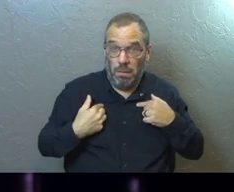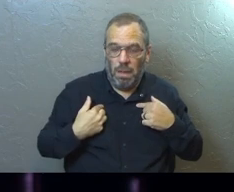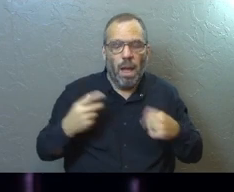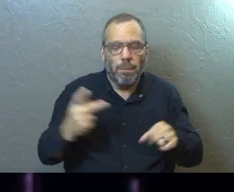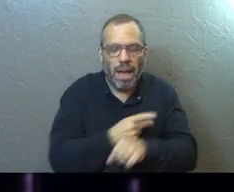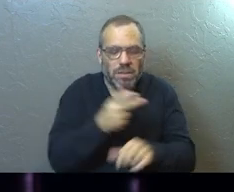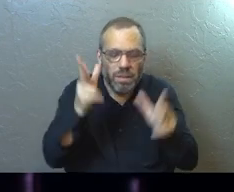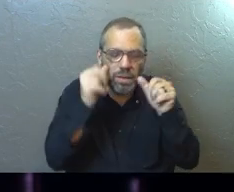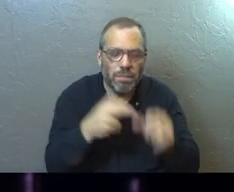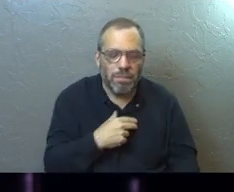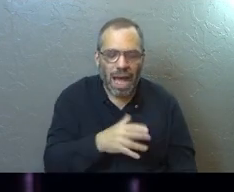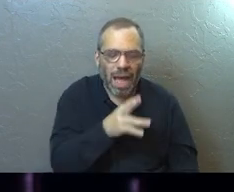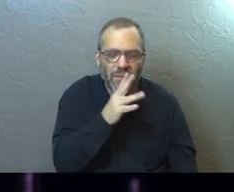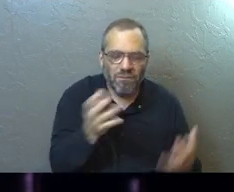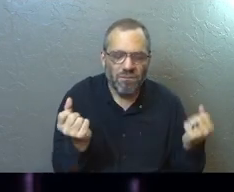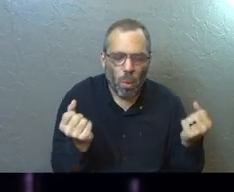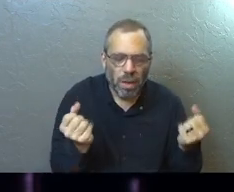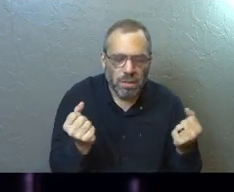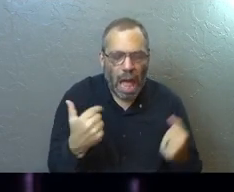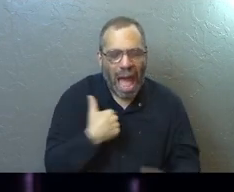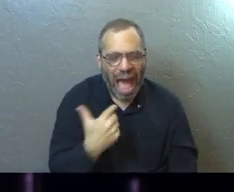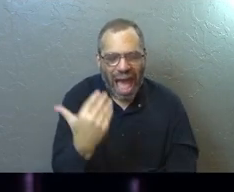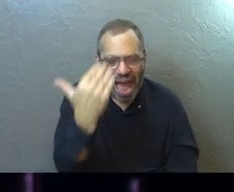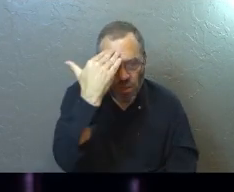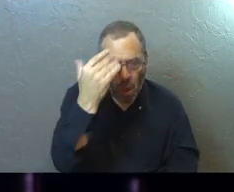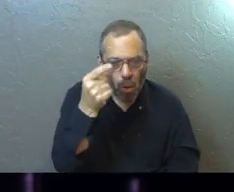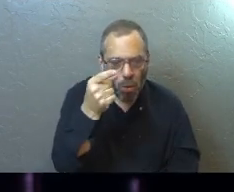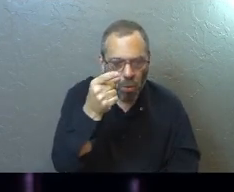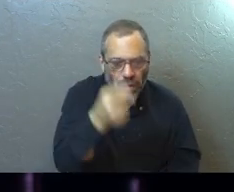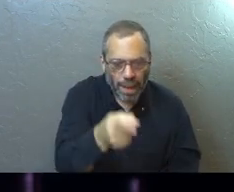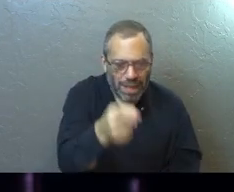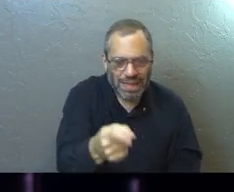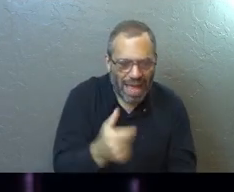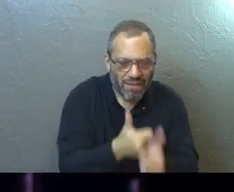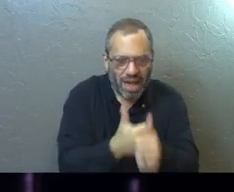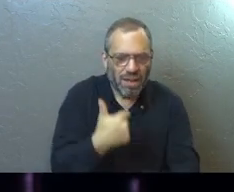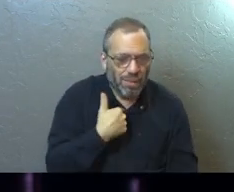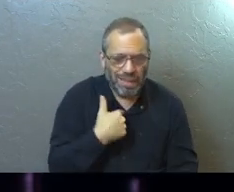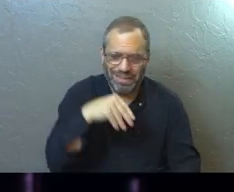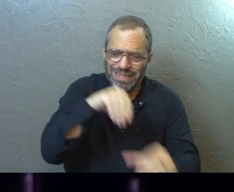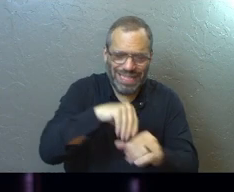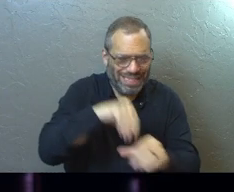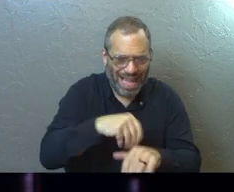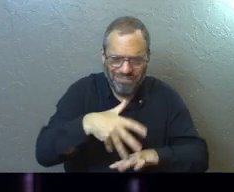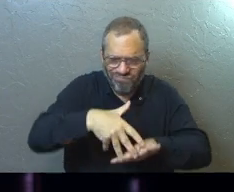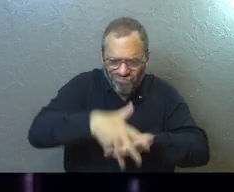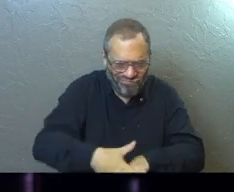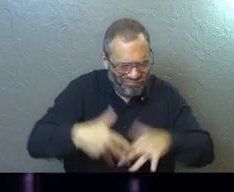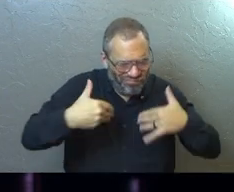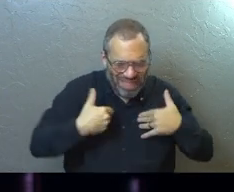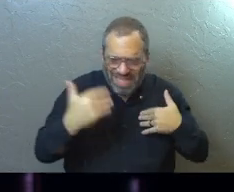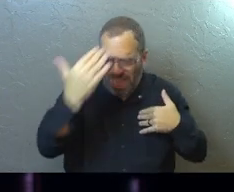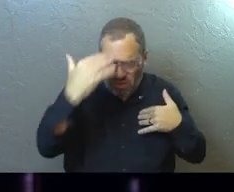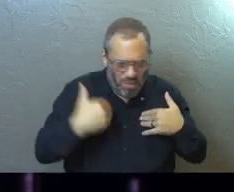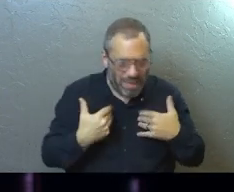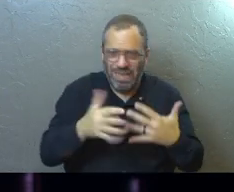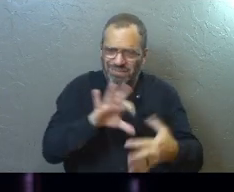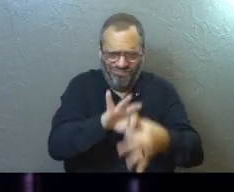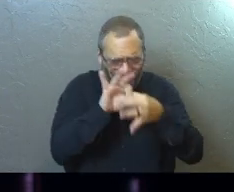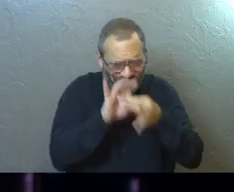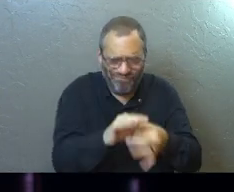My sheep listen to my voice, he says. I know them and they follow me. It's innate in them. Like they just know me, right? Like we're